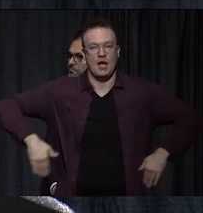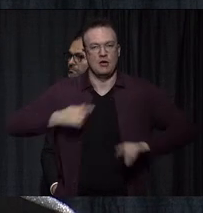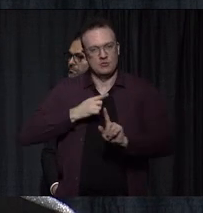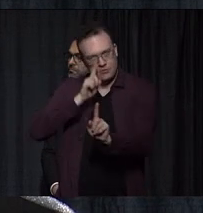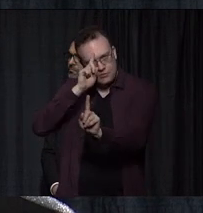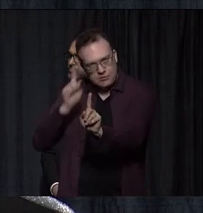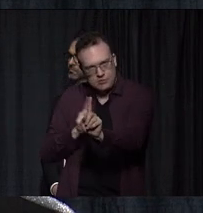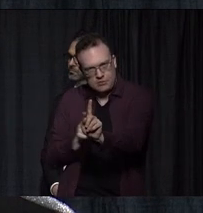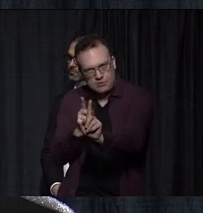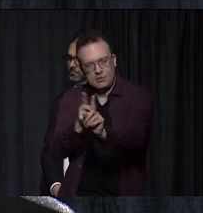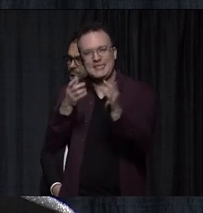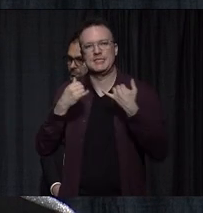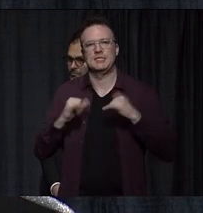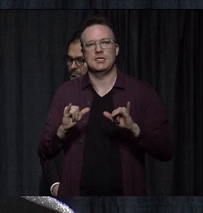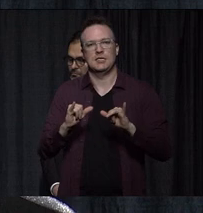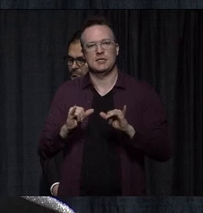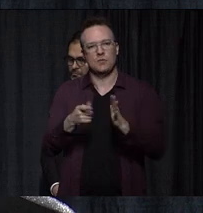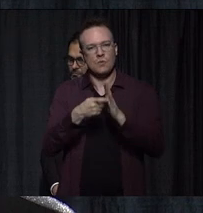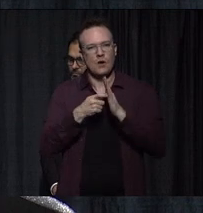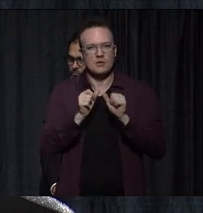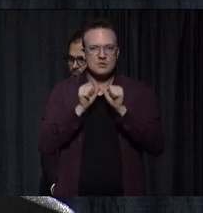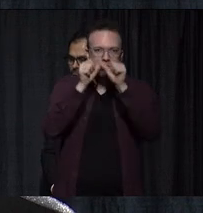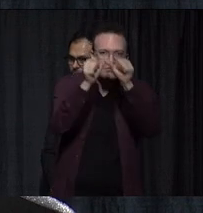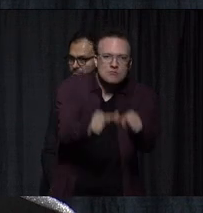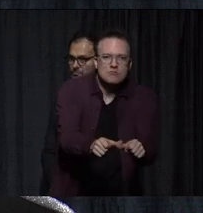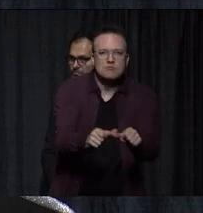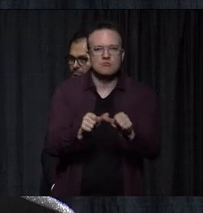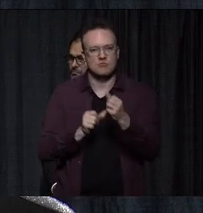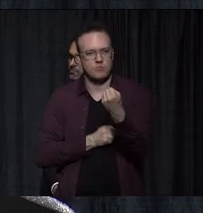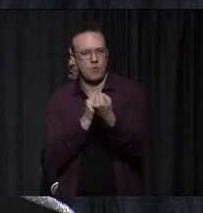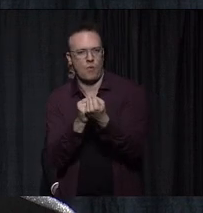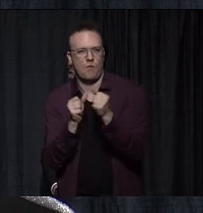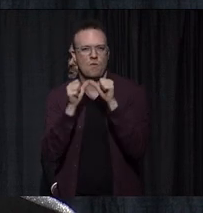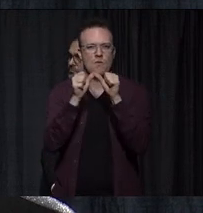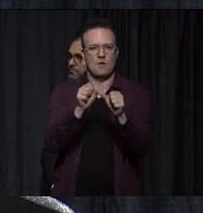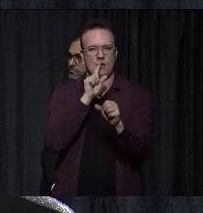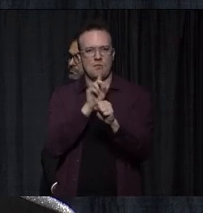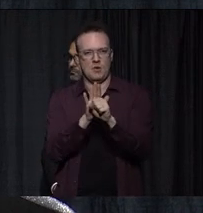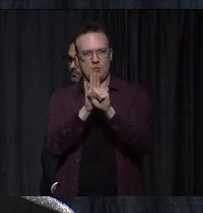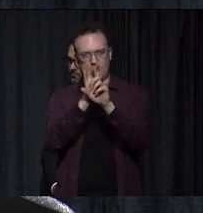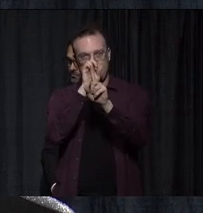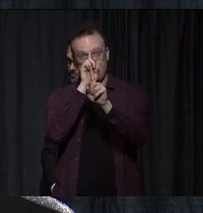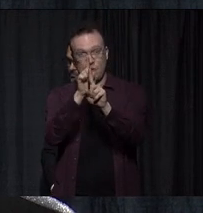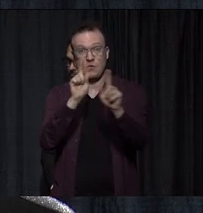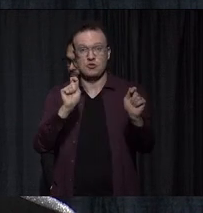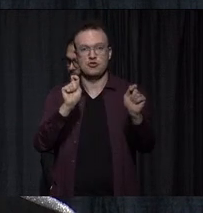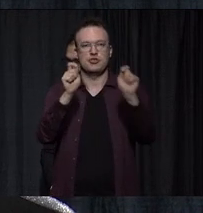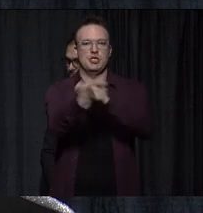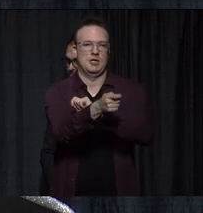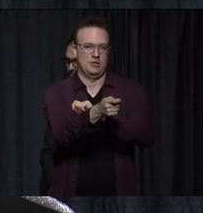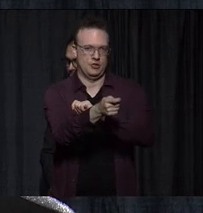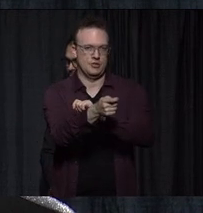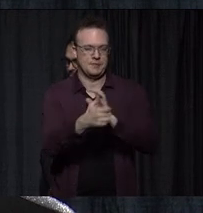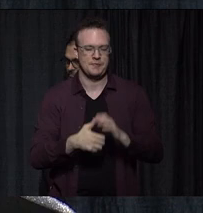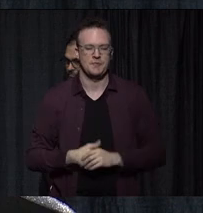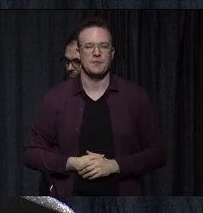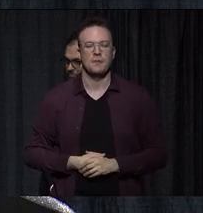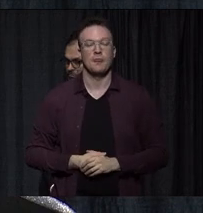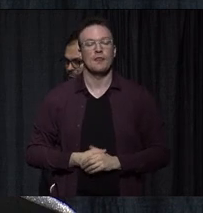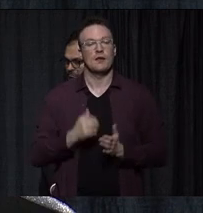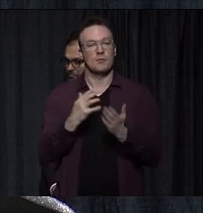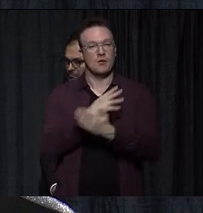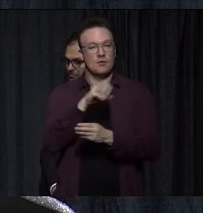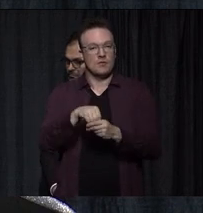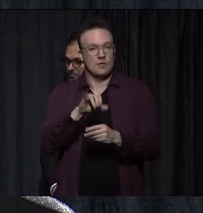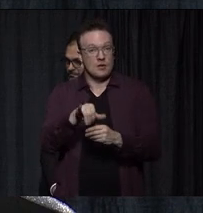requires continued and consistent support and commitment to making change in this world. And part of